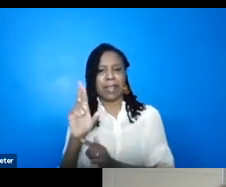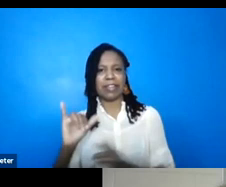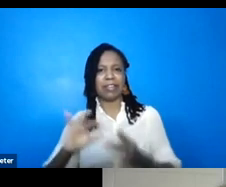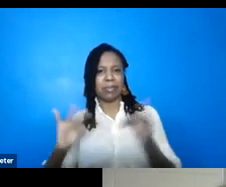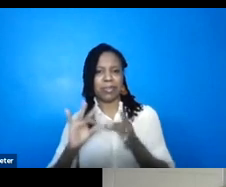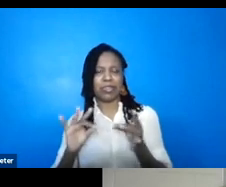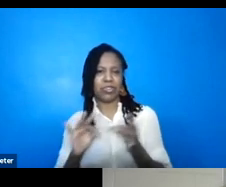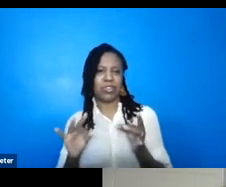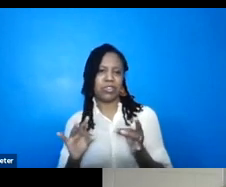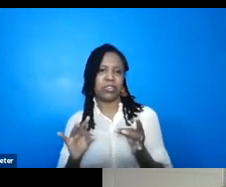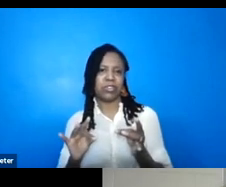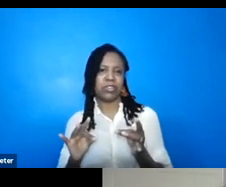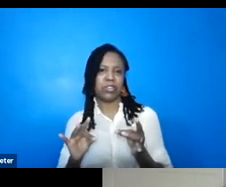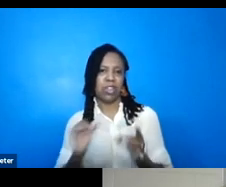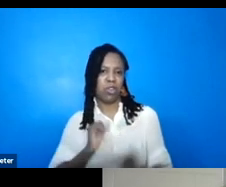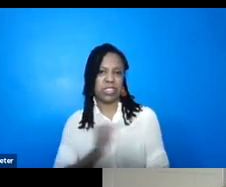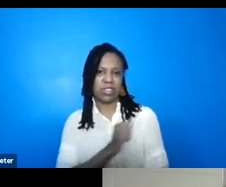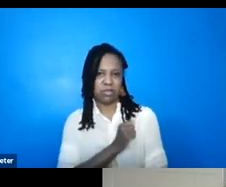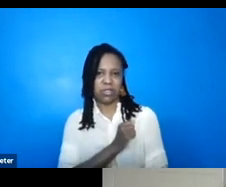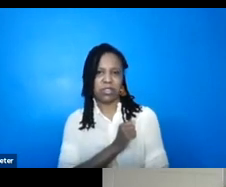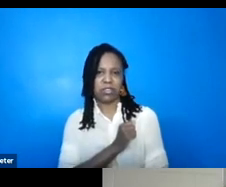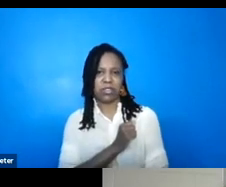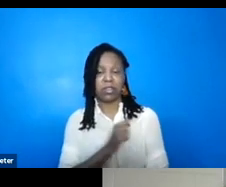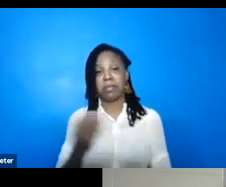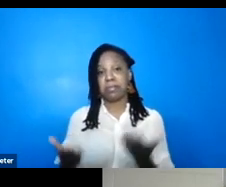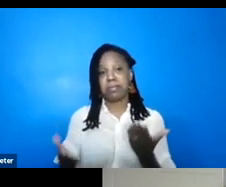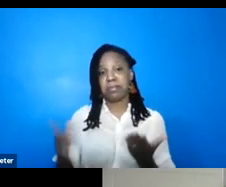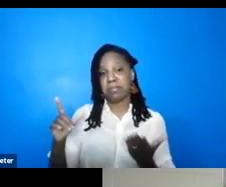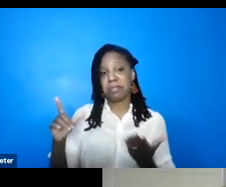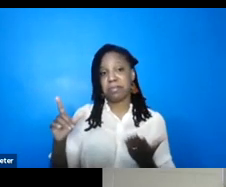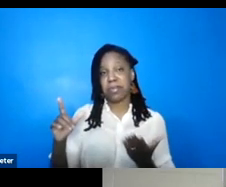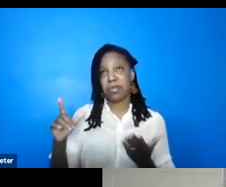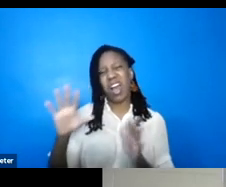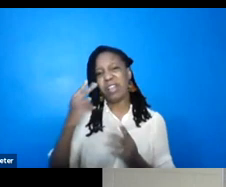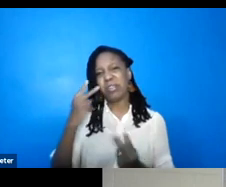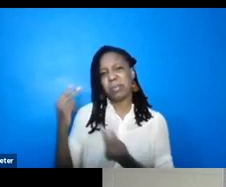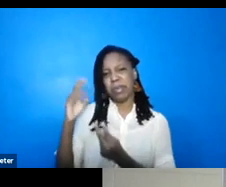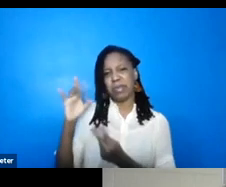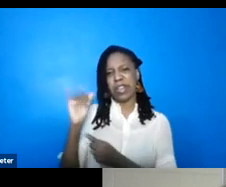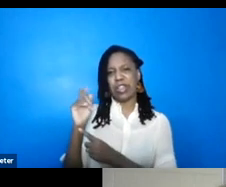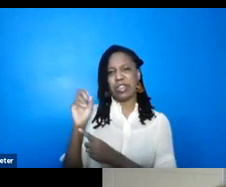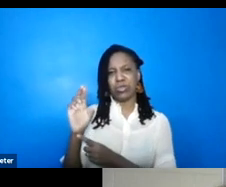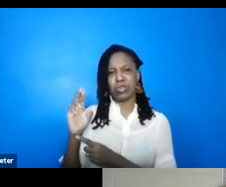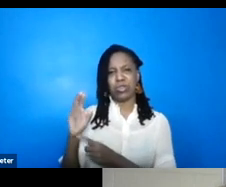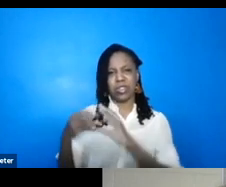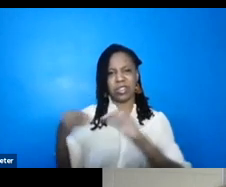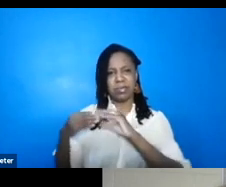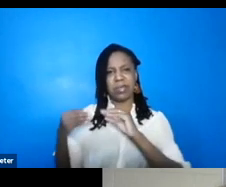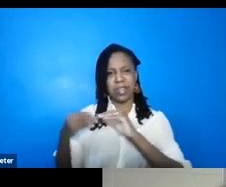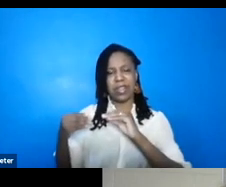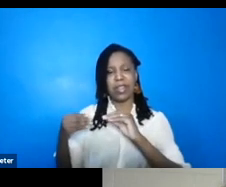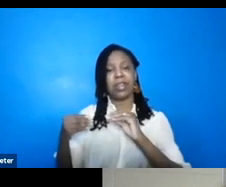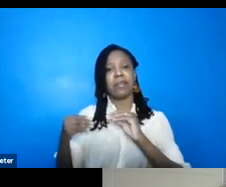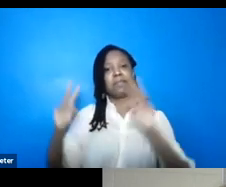is that, and I loved hearing Lester kind of explain this, the way the man box kind of carries its power for